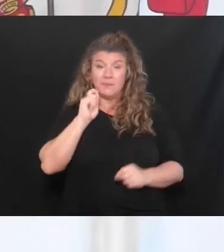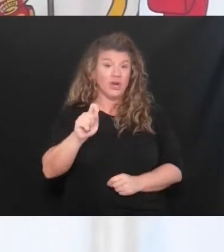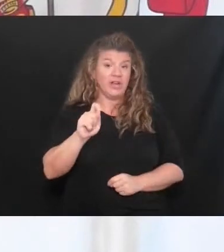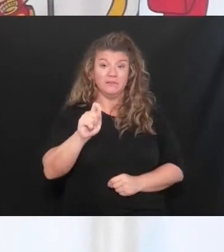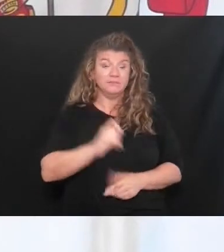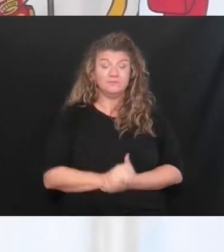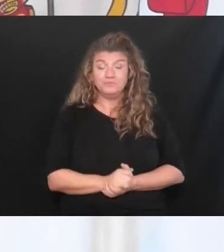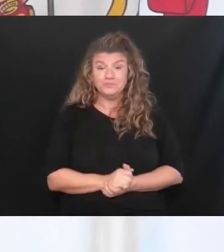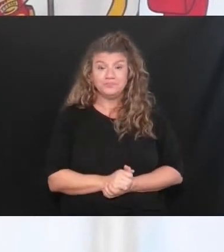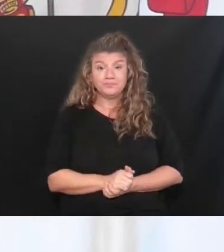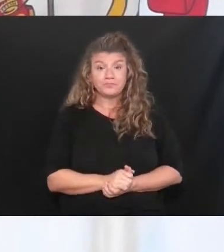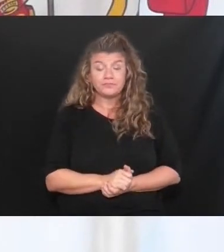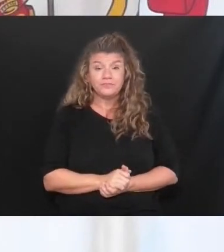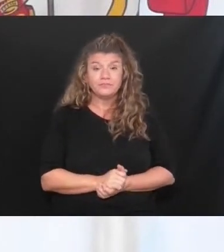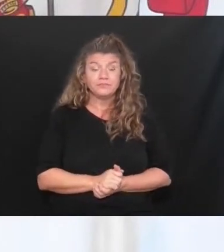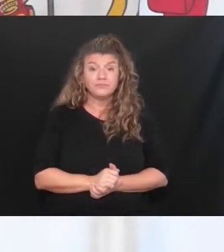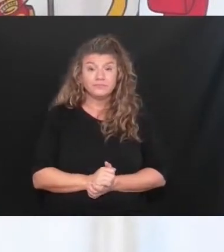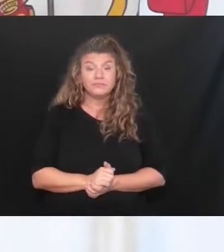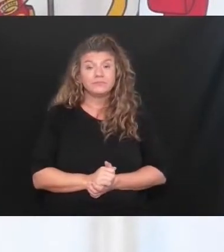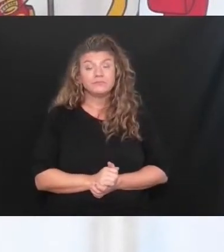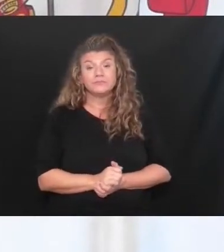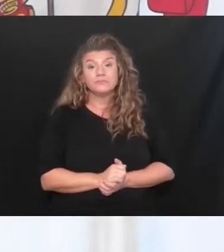it.